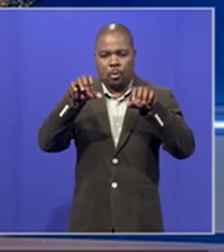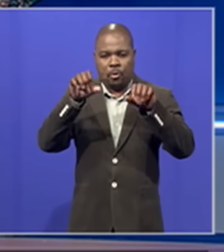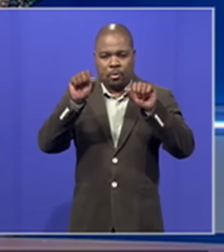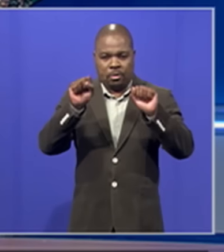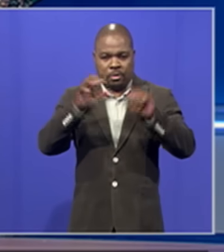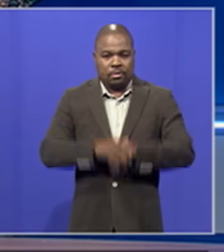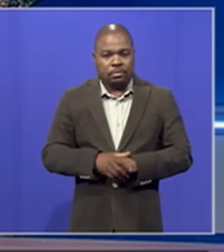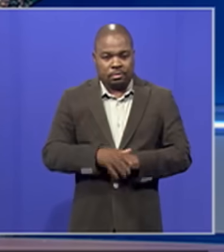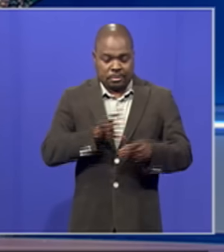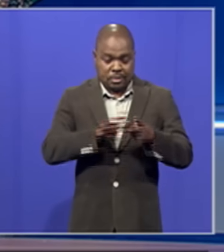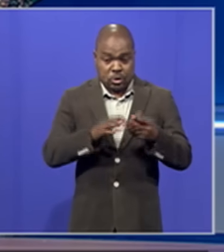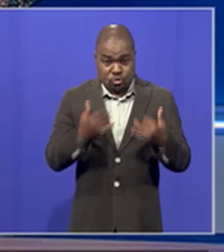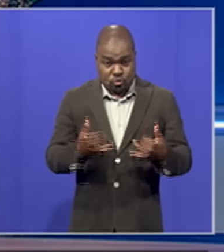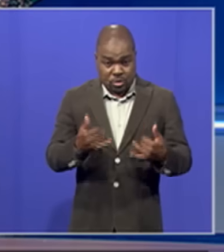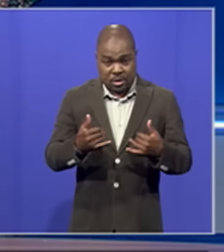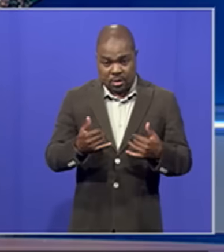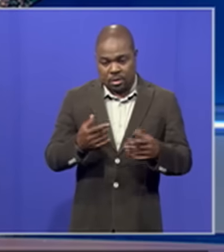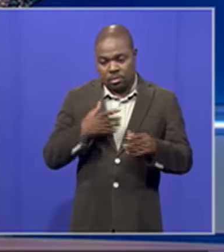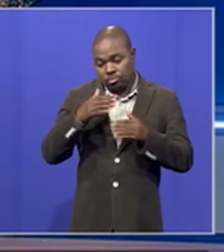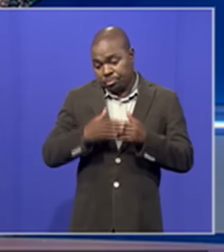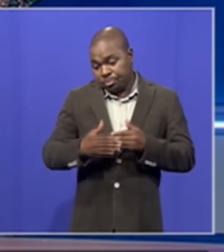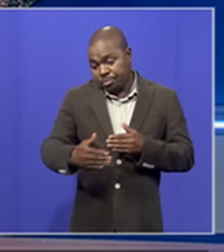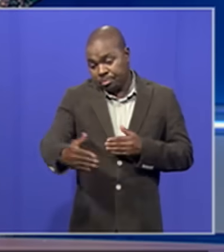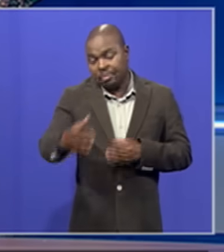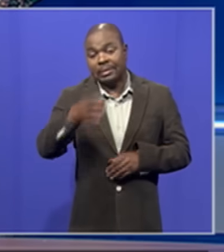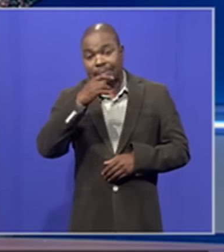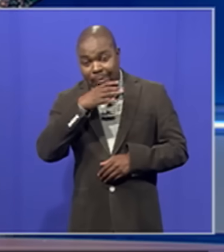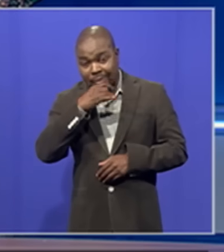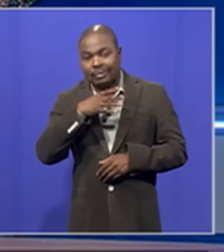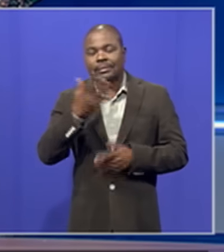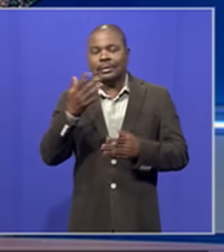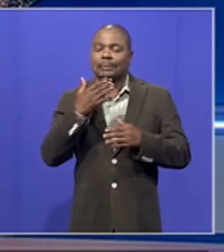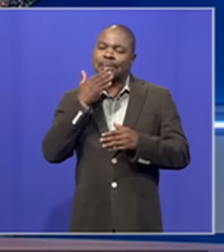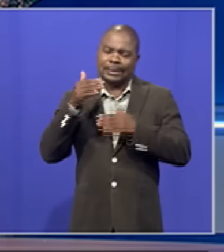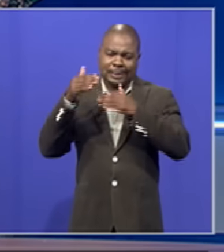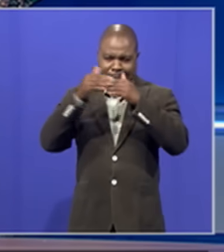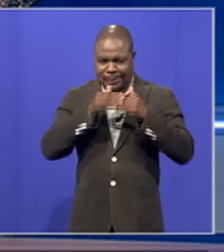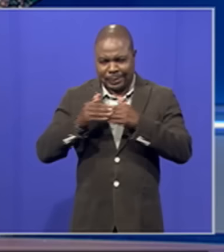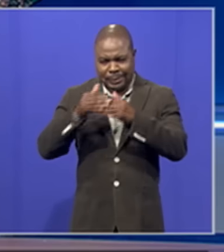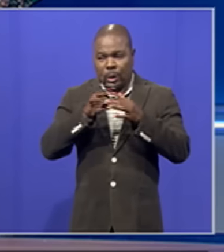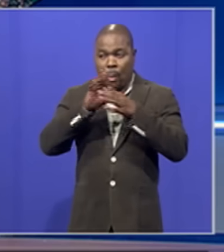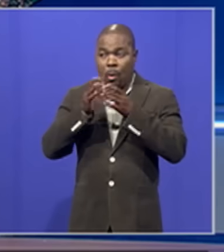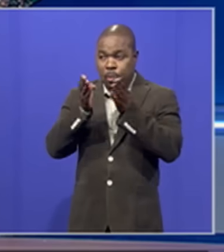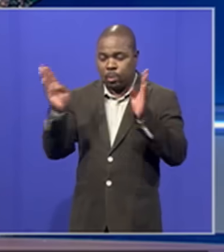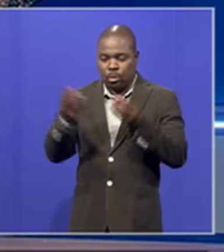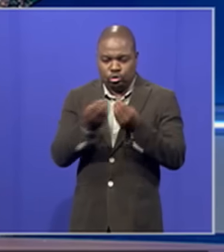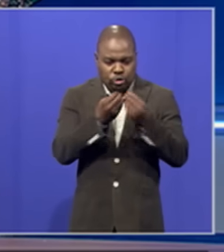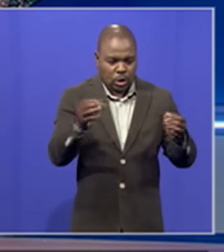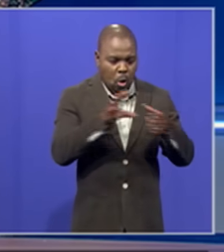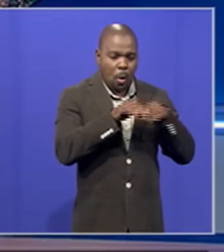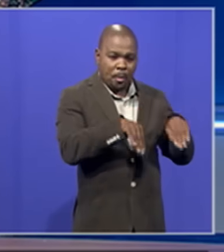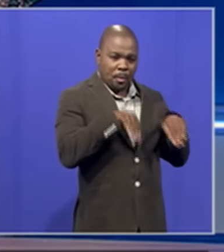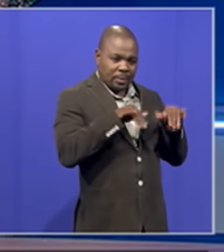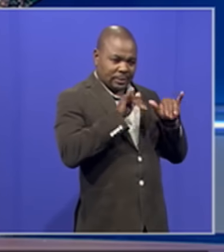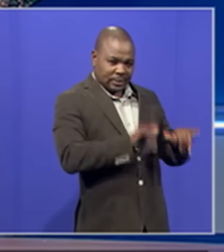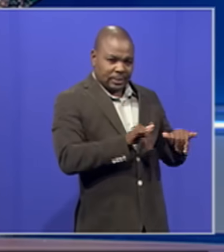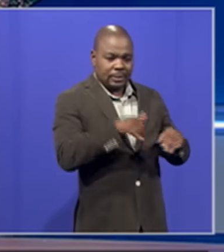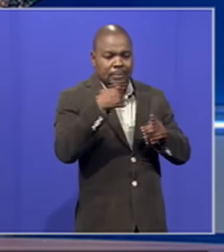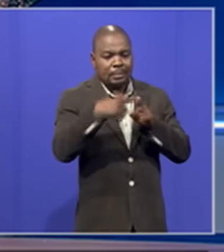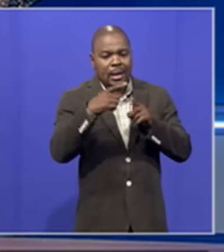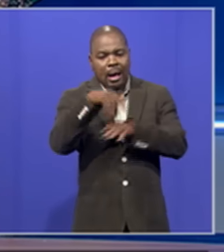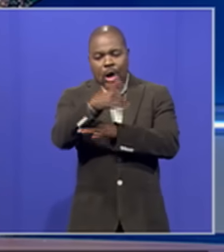ya tšo mamotla lo ya ka mokibelo gopela re tlhokomeleng e le ko gae bana ba dule ka gae ba ska ralokela